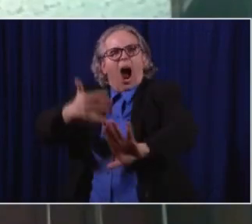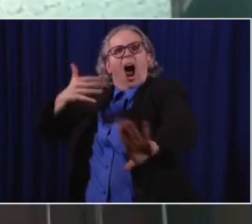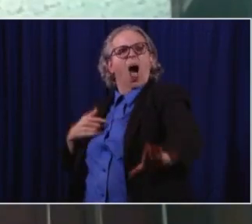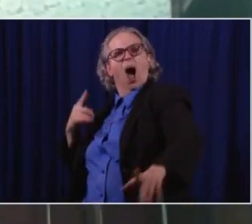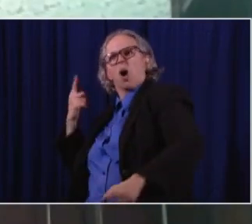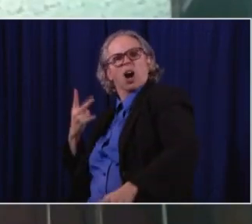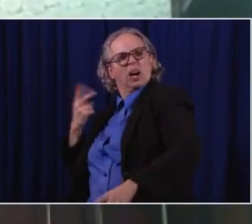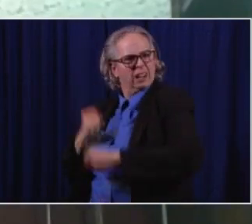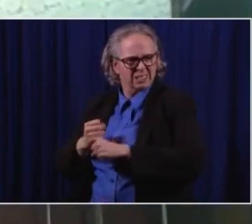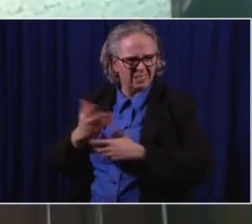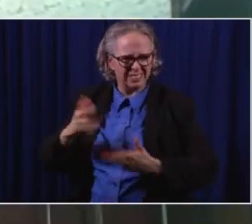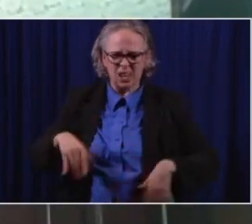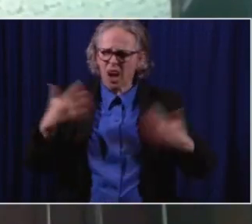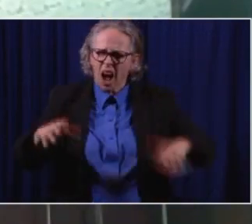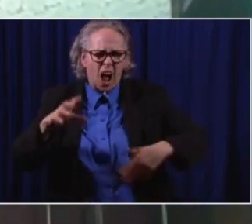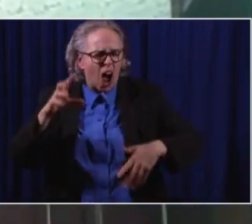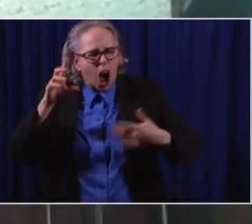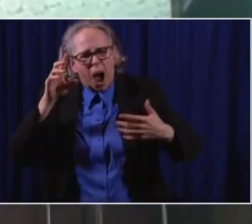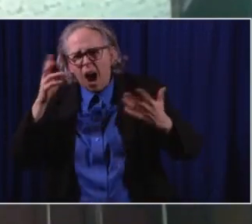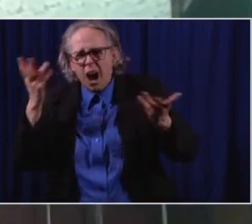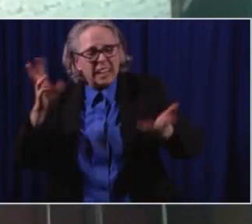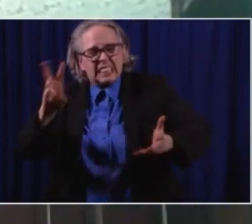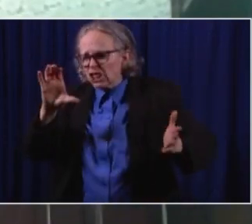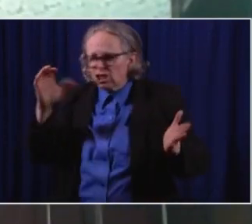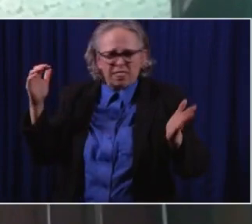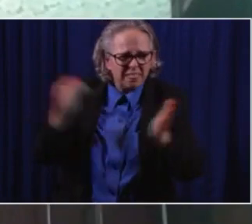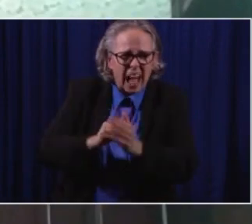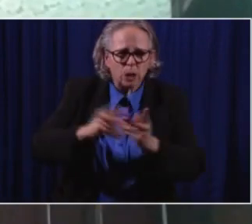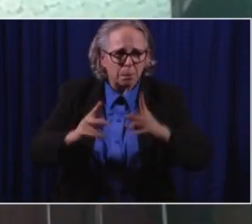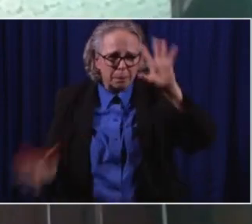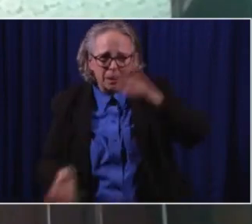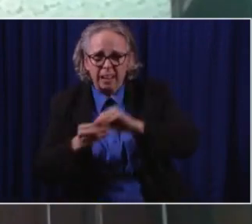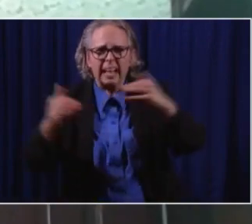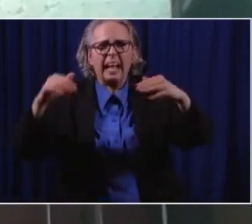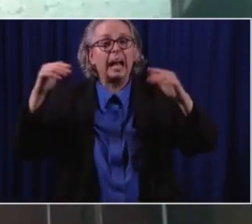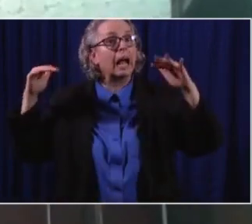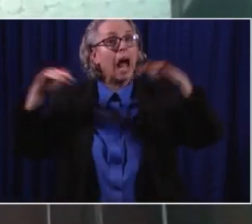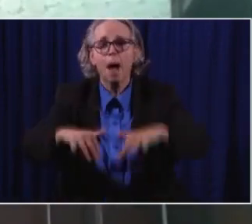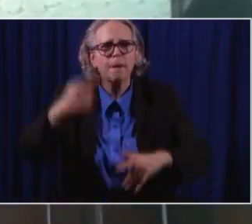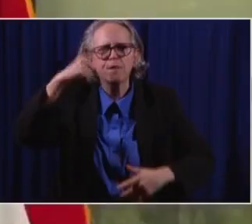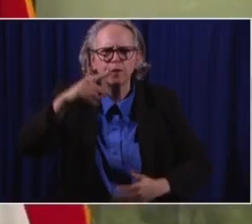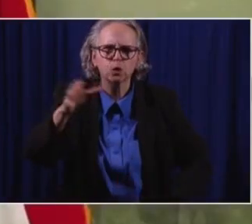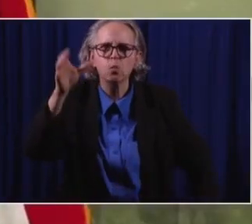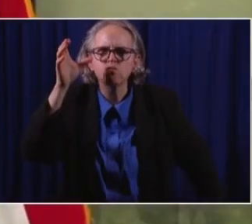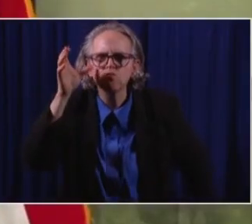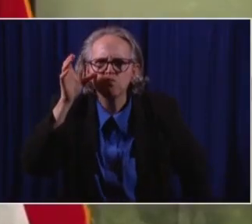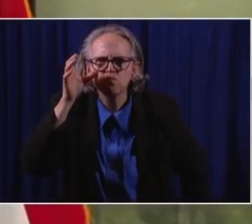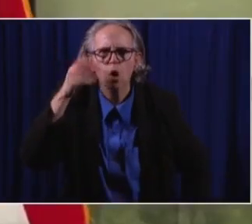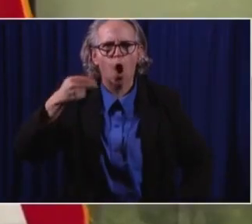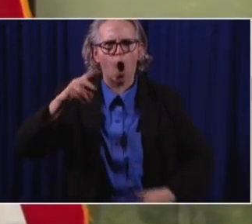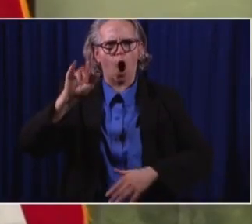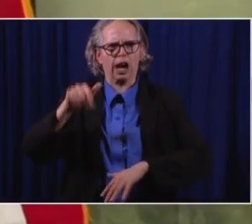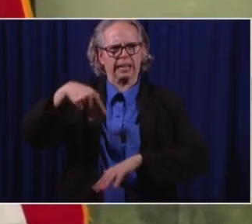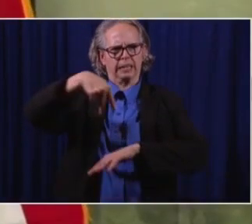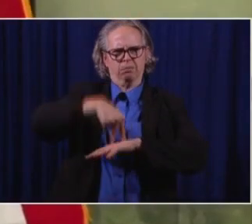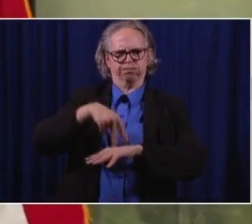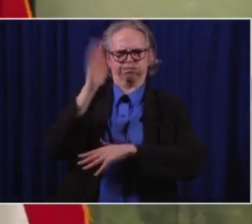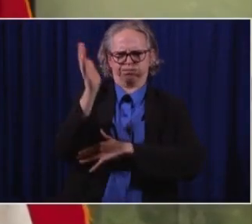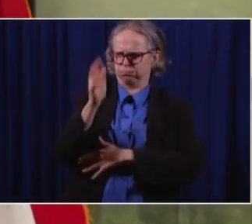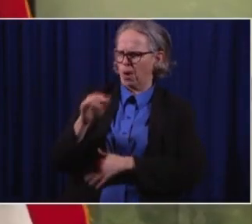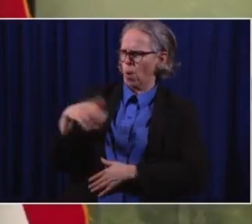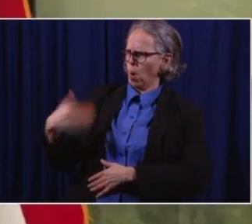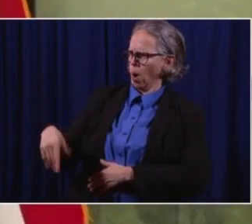Marion, Ohio to listen to him and give a speech from that very porch. That had to be good for business too, I imagine. Restaurants probably